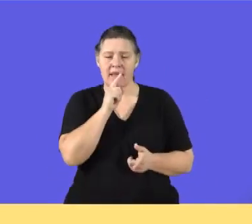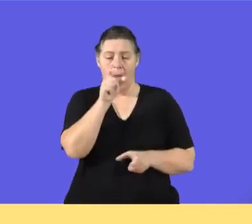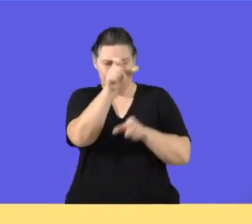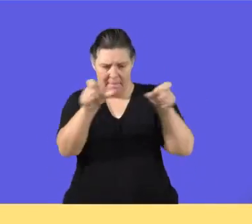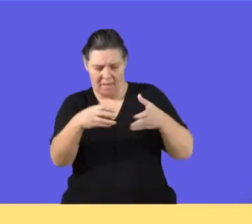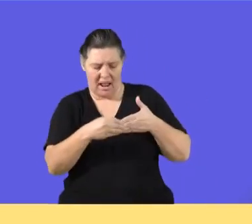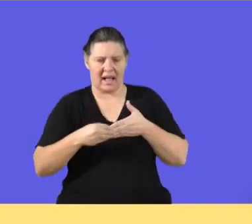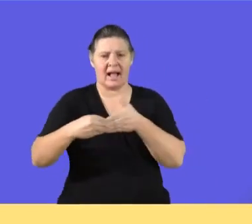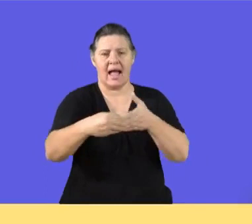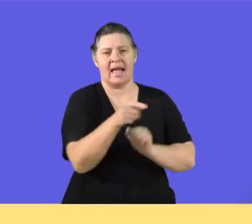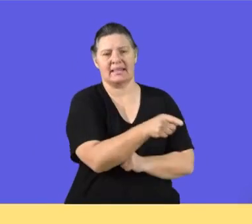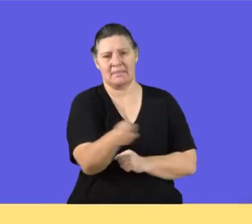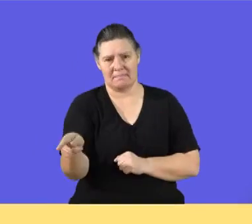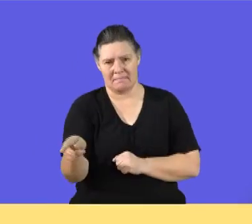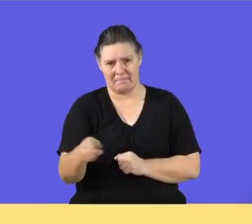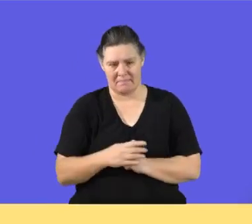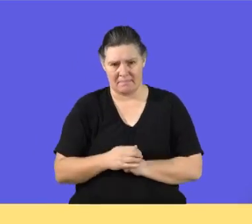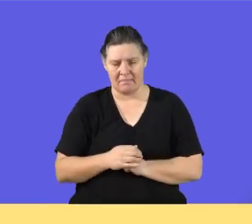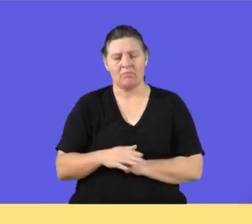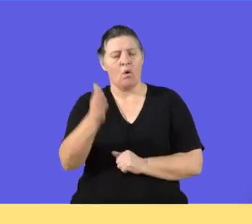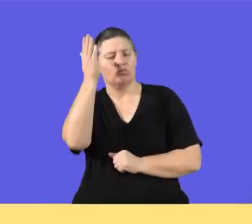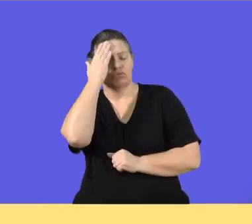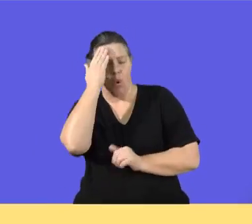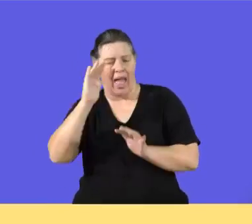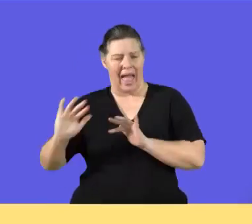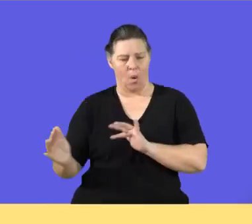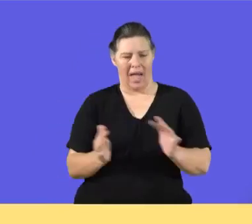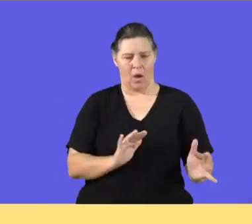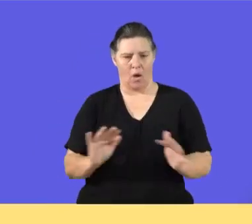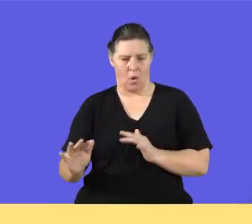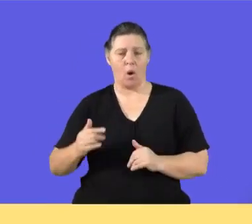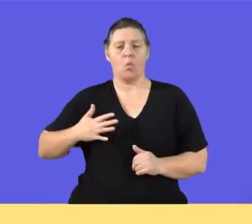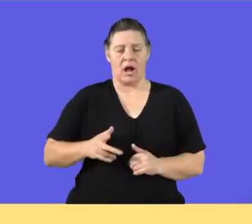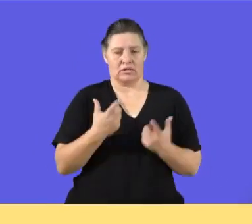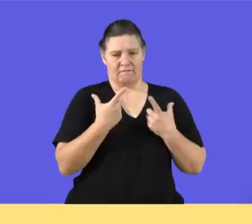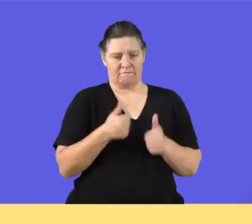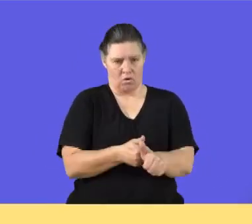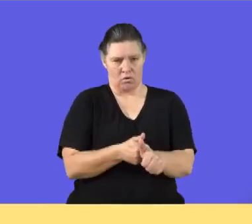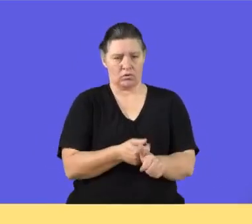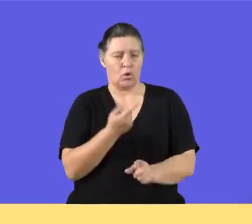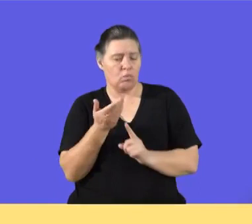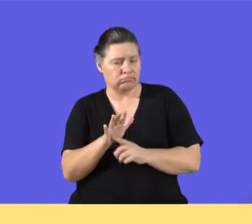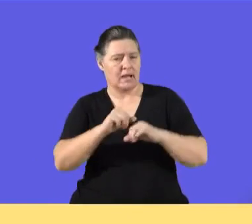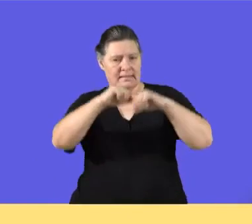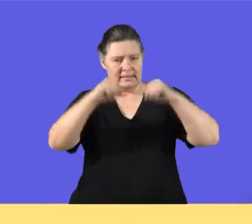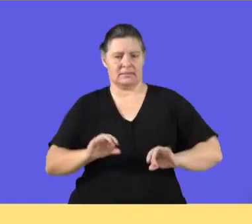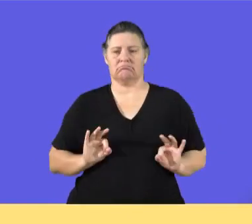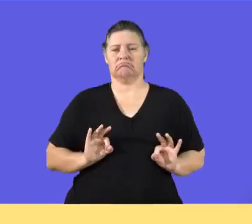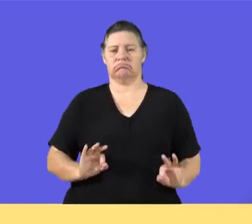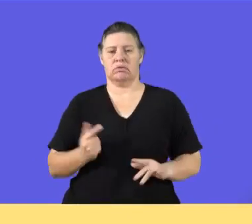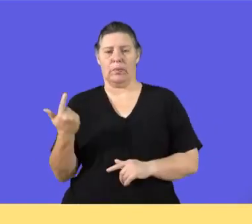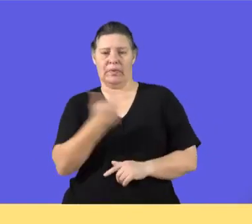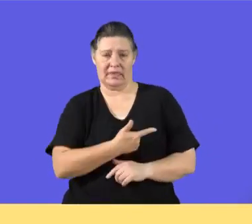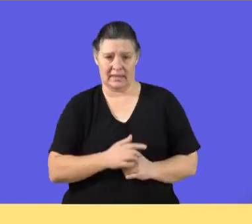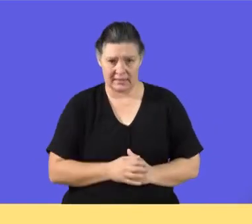we have internal controls, we provide guidance to all interested people in the business. That is, we show them that